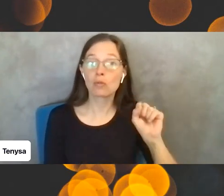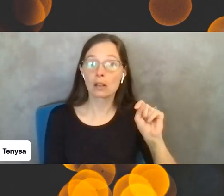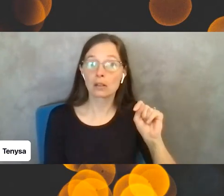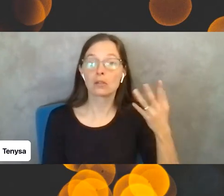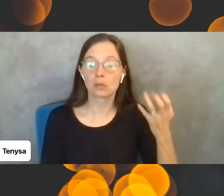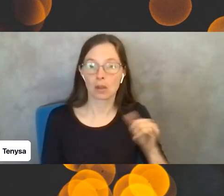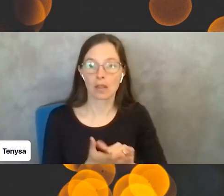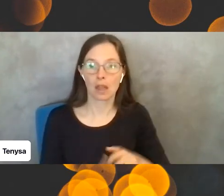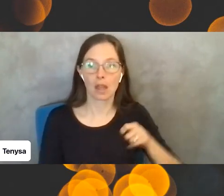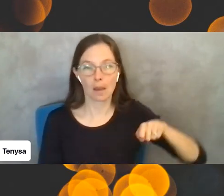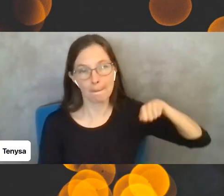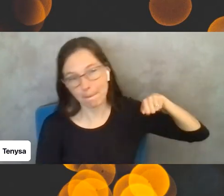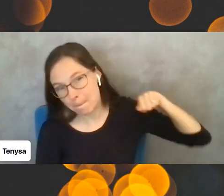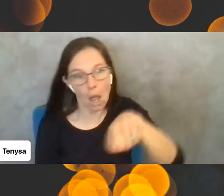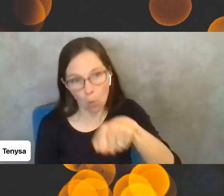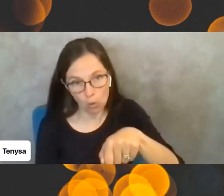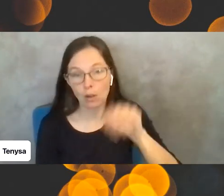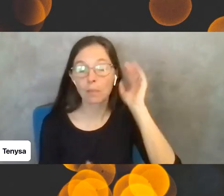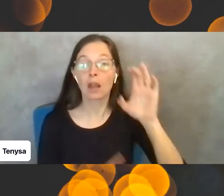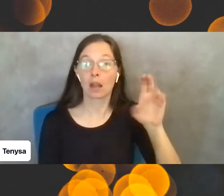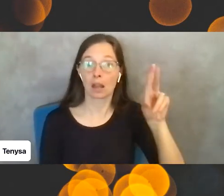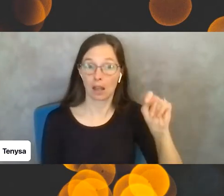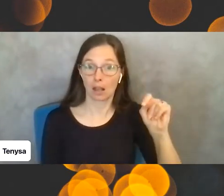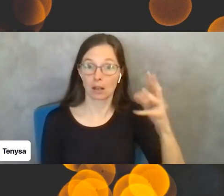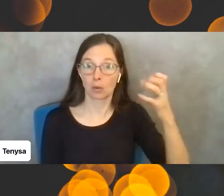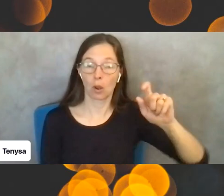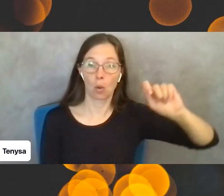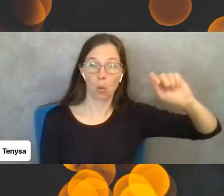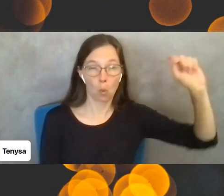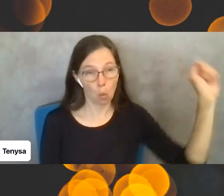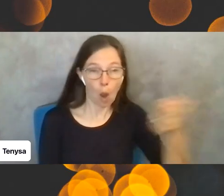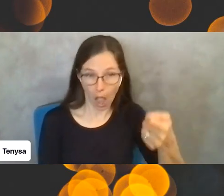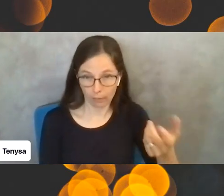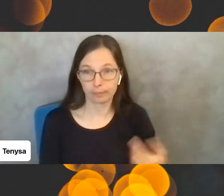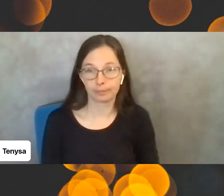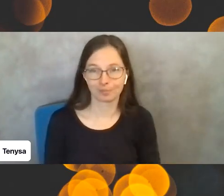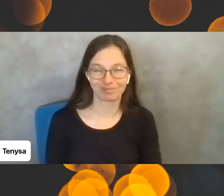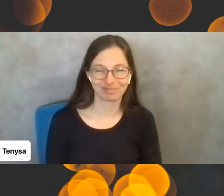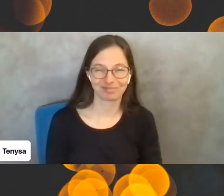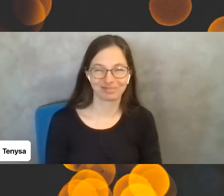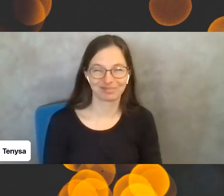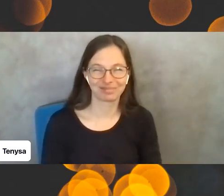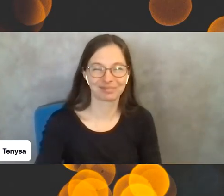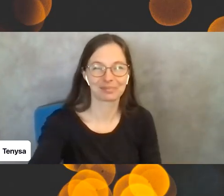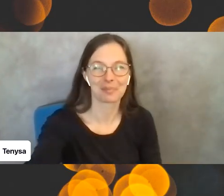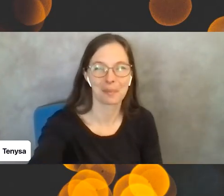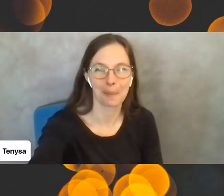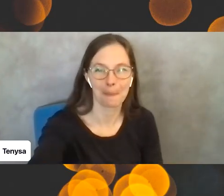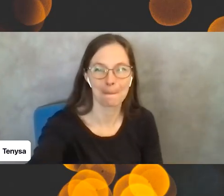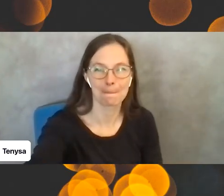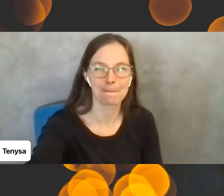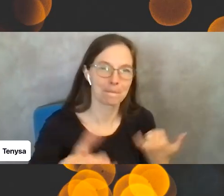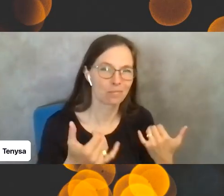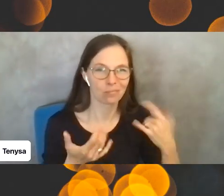that in there, versus a cut, you want to whack it. That's kind of like the intention